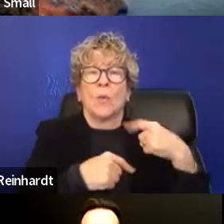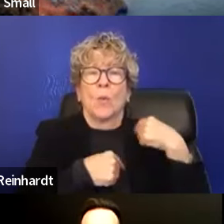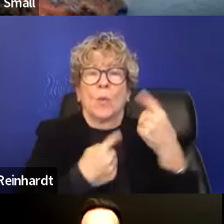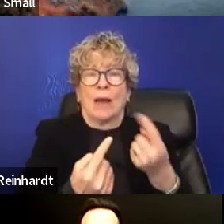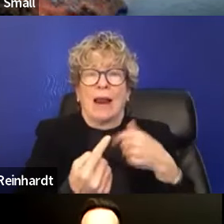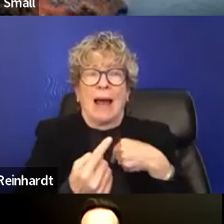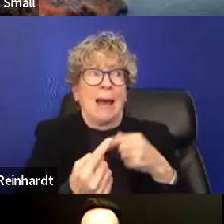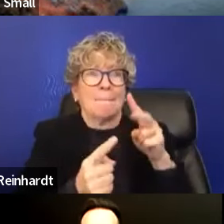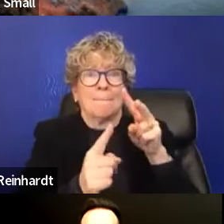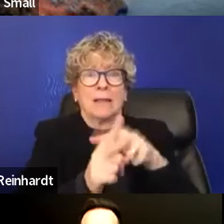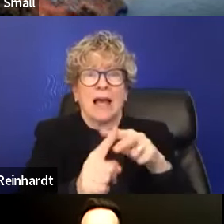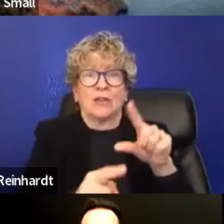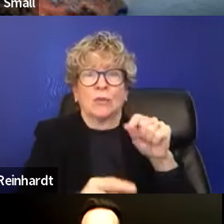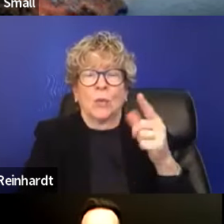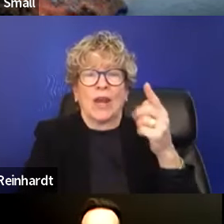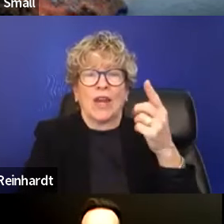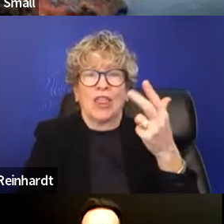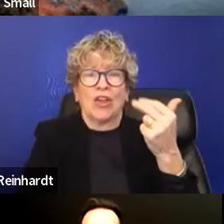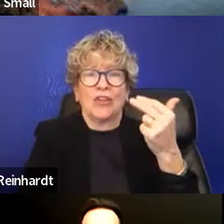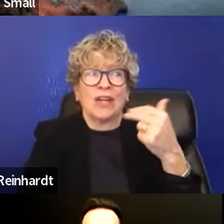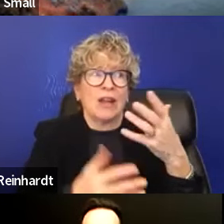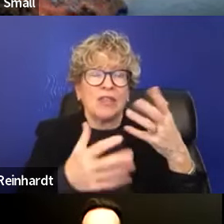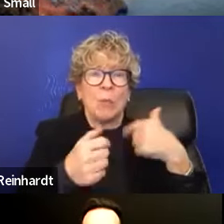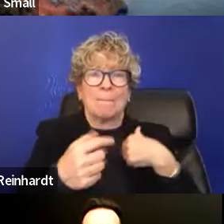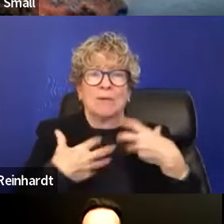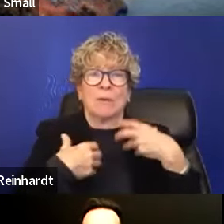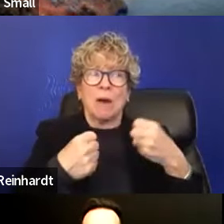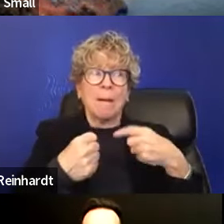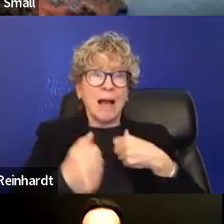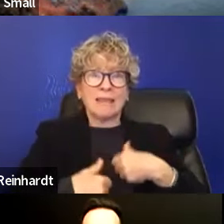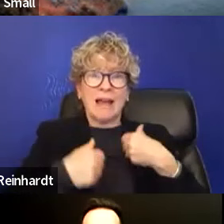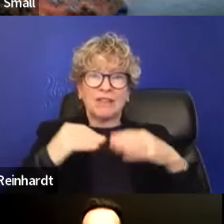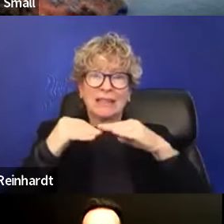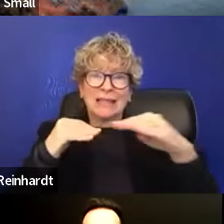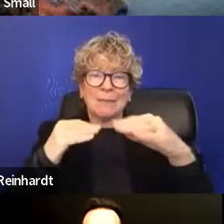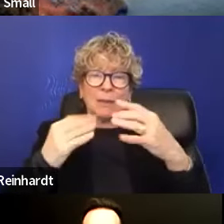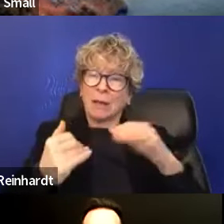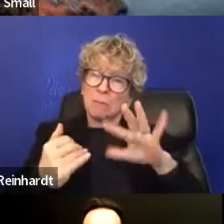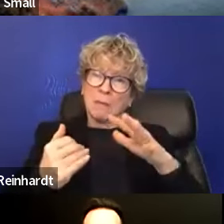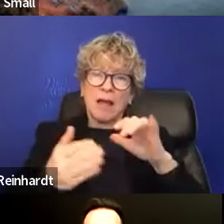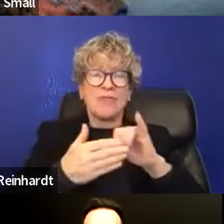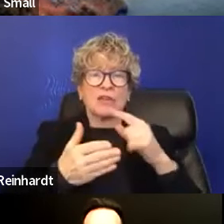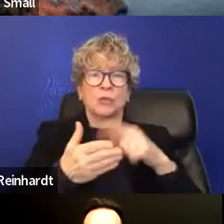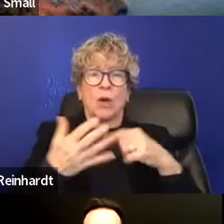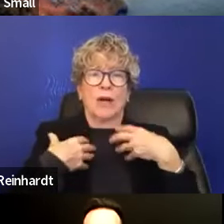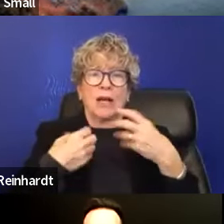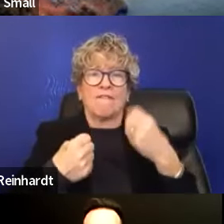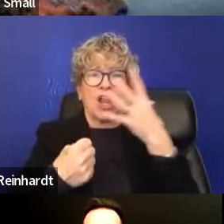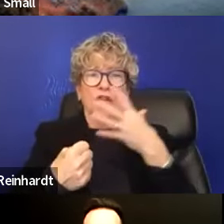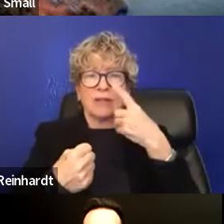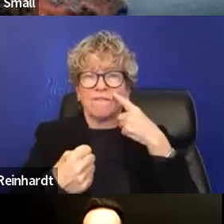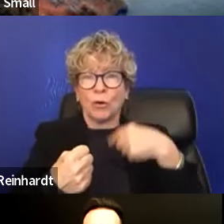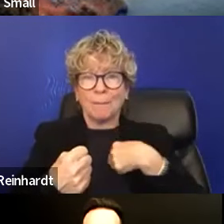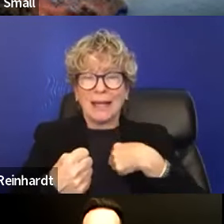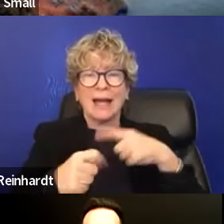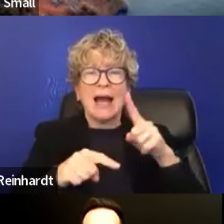wants me to be in recovery, but while my life is relatively stable now, which is what recovery looks like to me, I can't imagine that I will